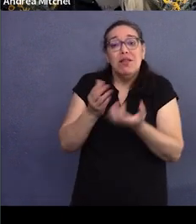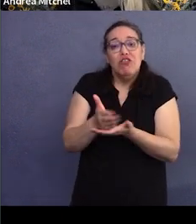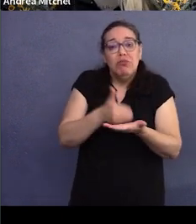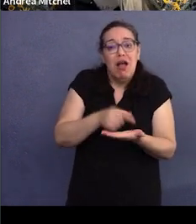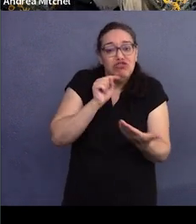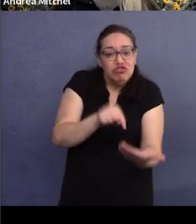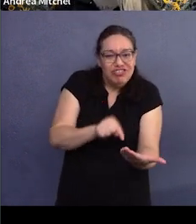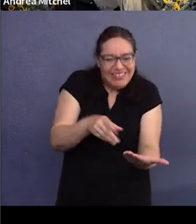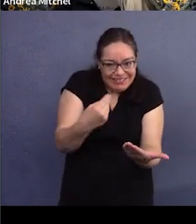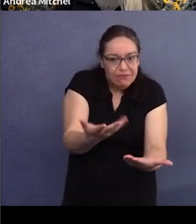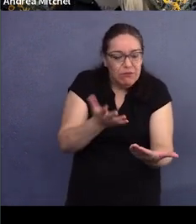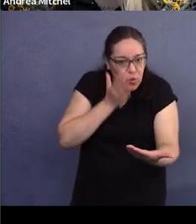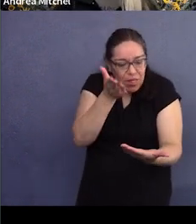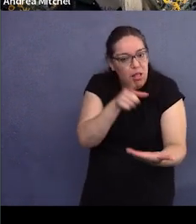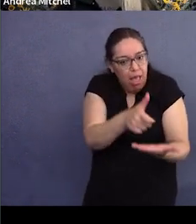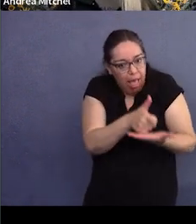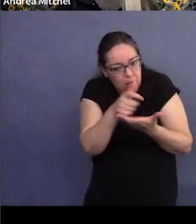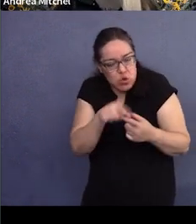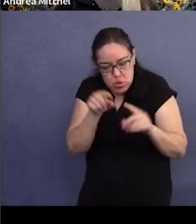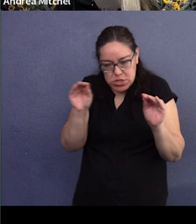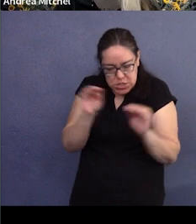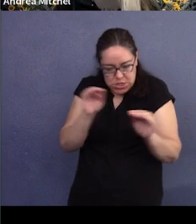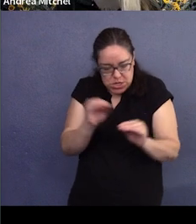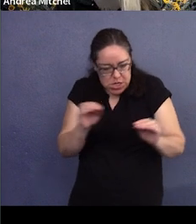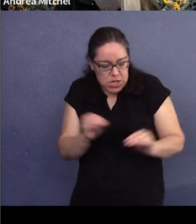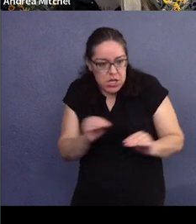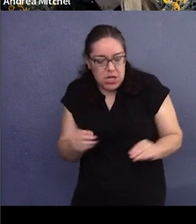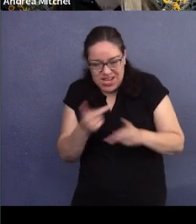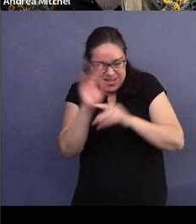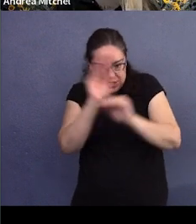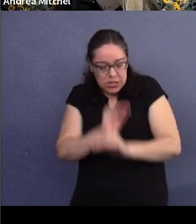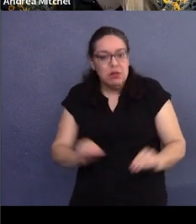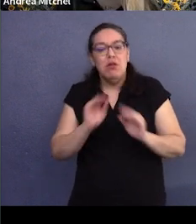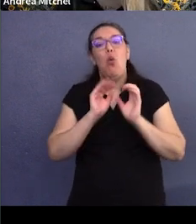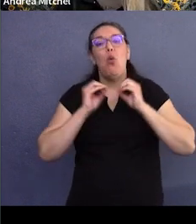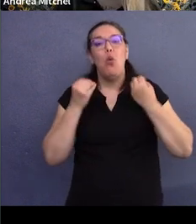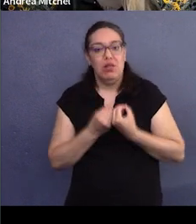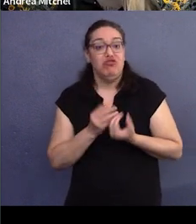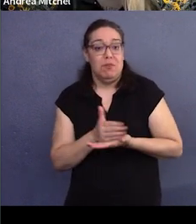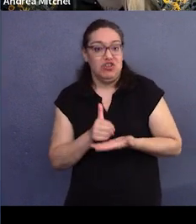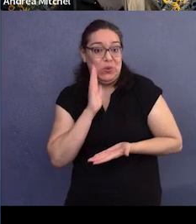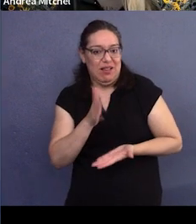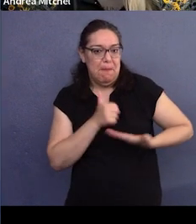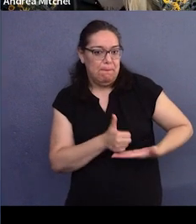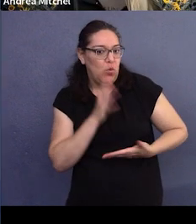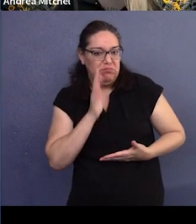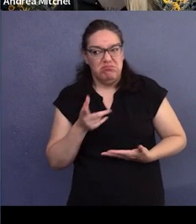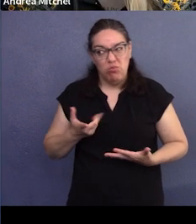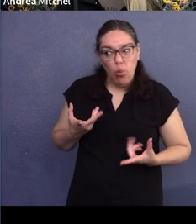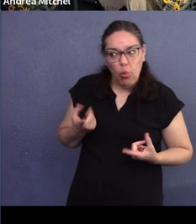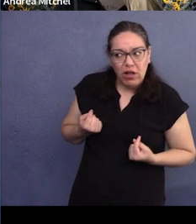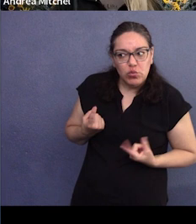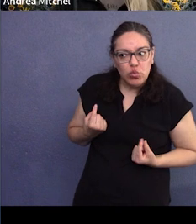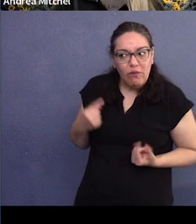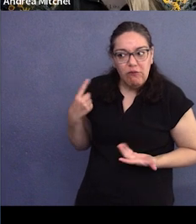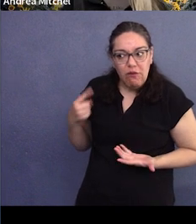help you then work your way through an organizational budget. Let me tell you what an organizational budget